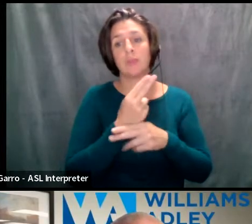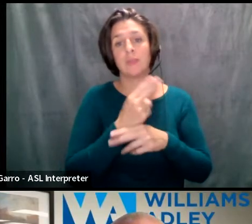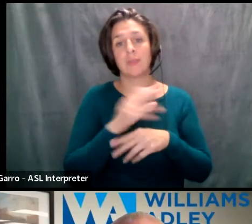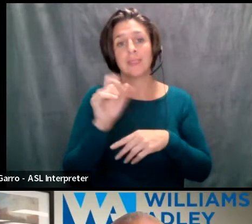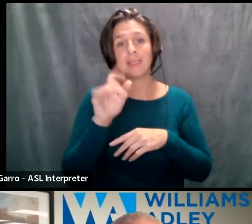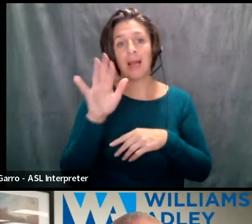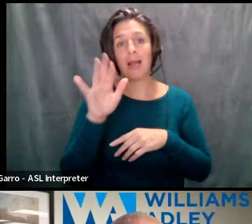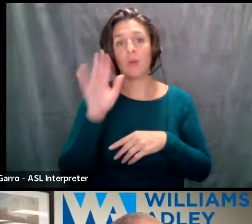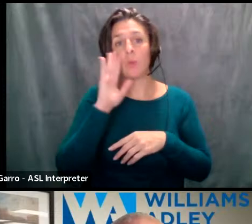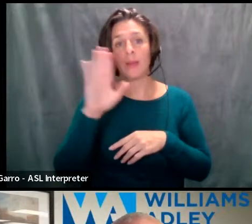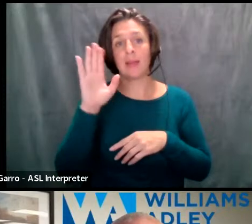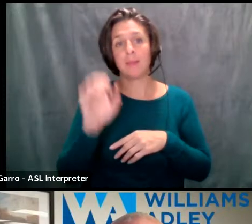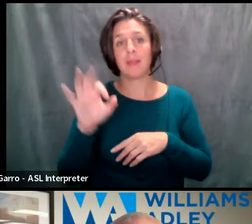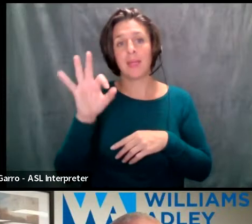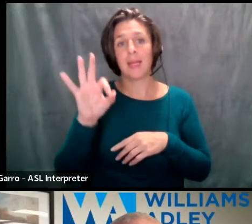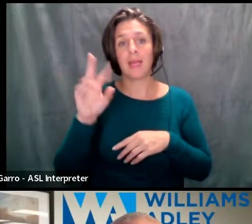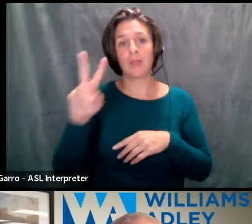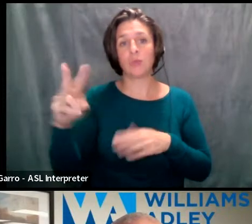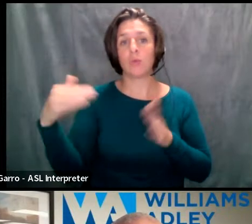Salary will be